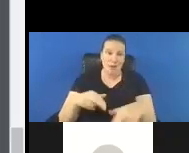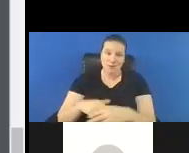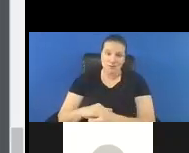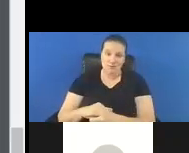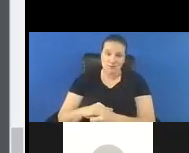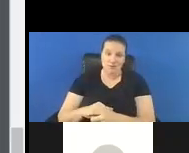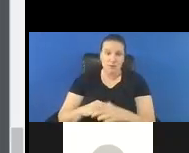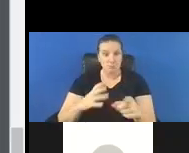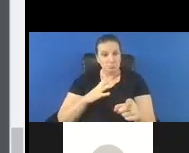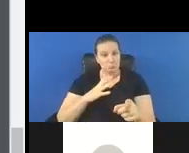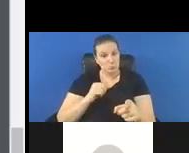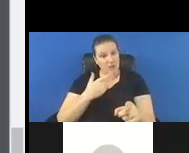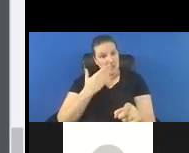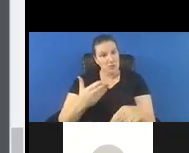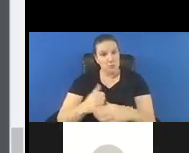Okay, thank you.